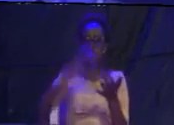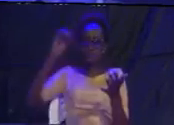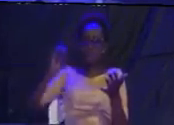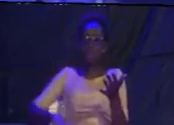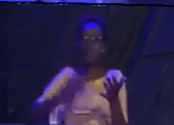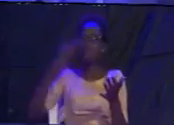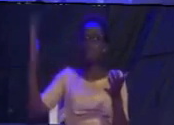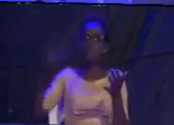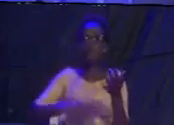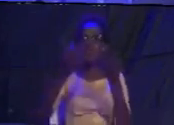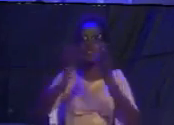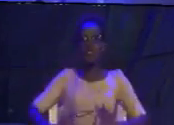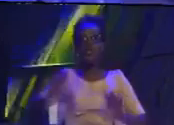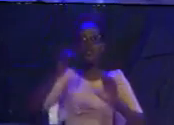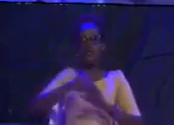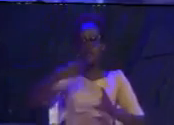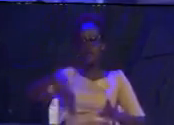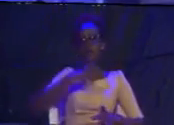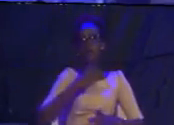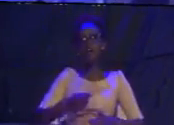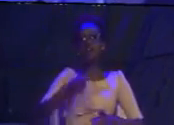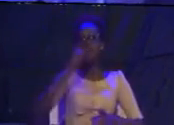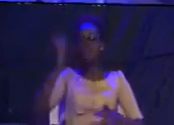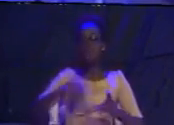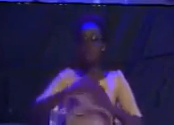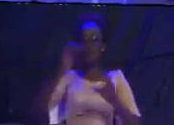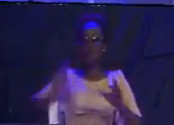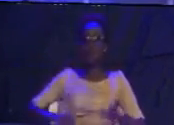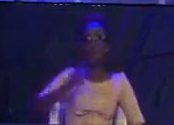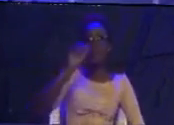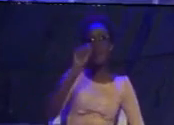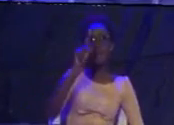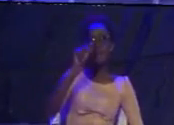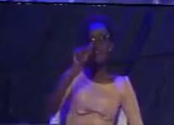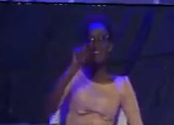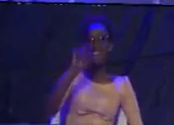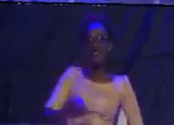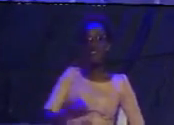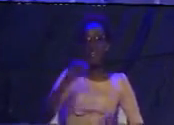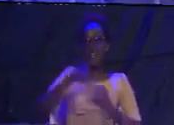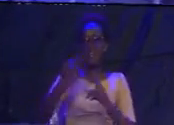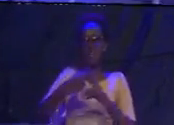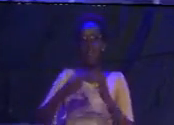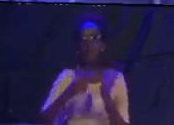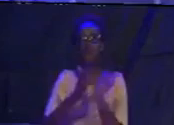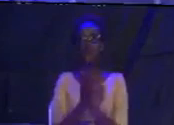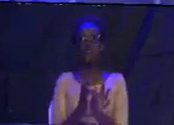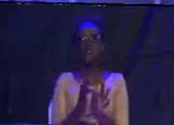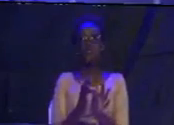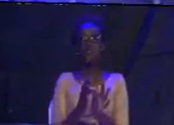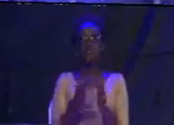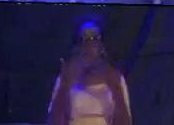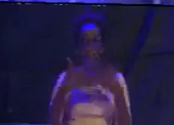Let us take out their cast from our midst. Let us take out Achan from our midst. In the name of